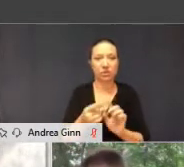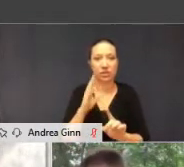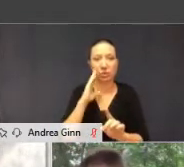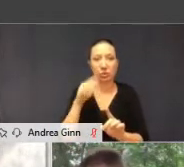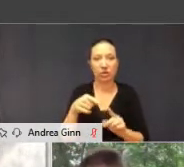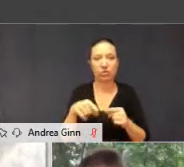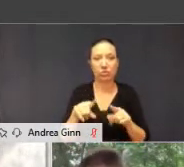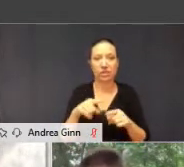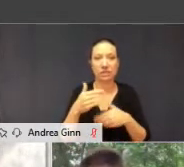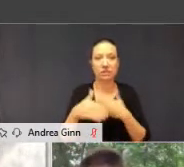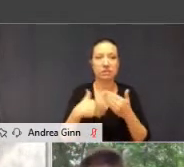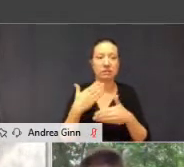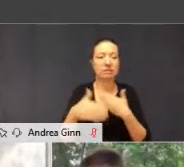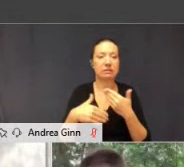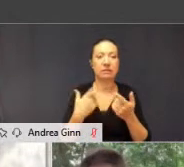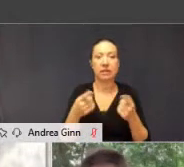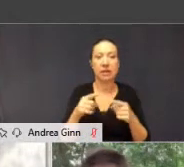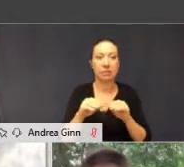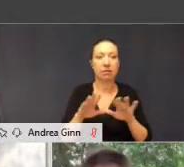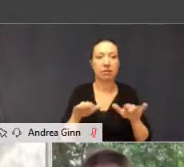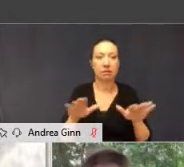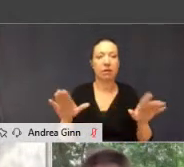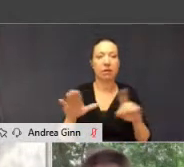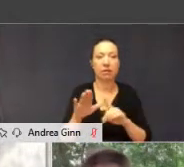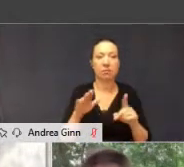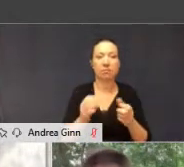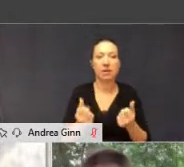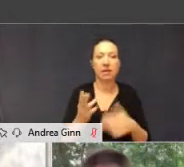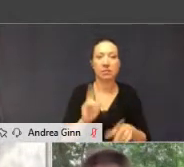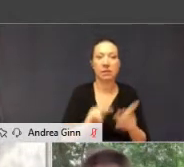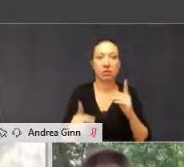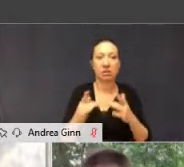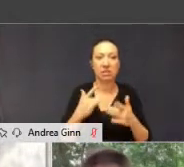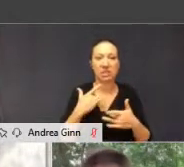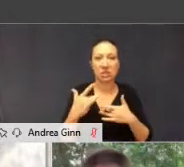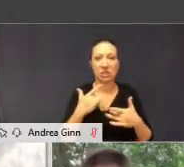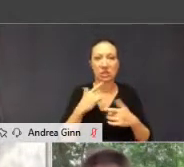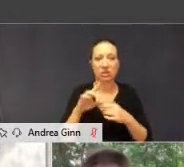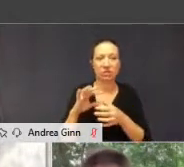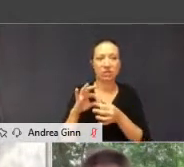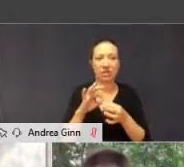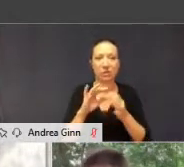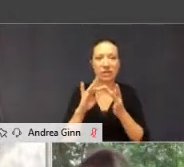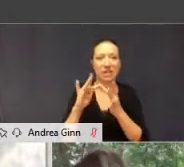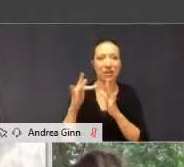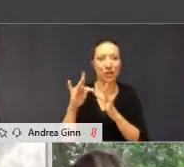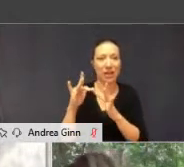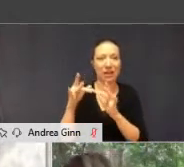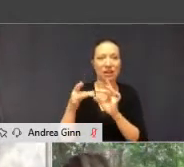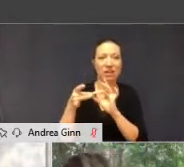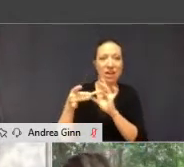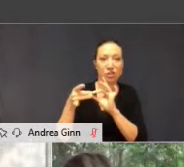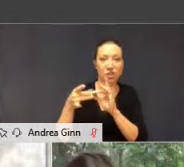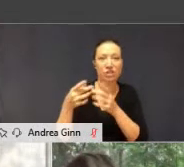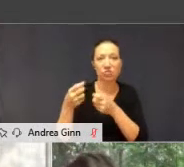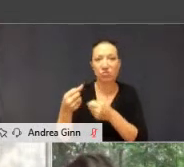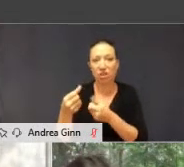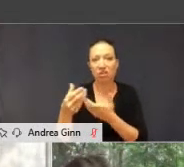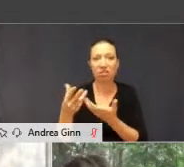been many concerns over connectivity, and we've even heard that today. So how is that